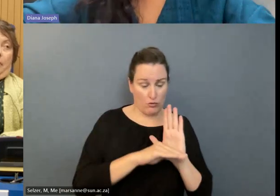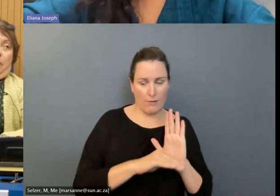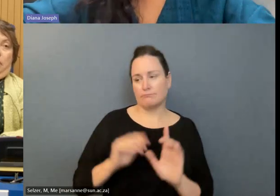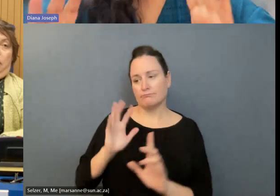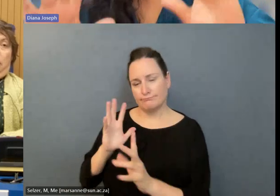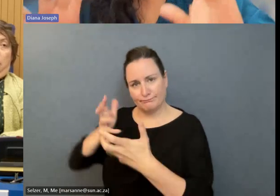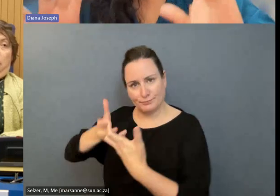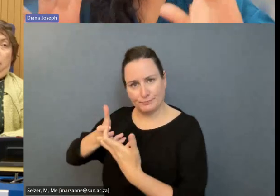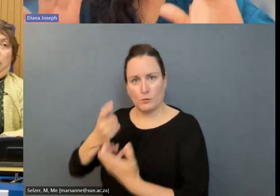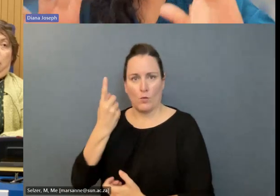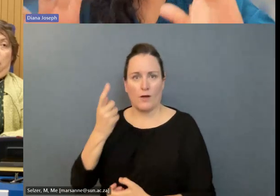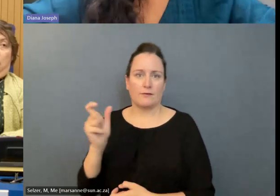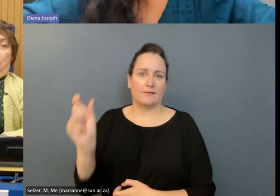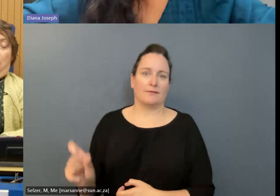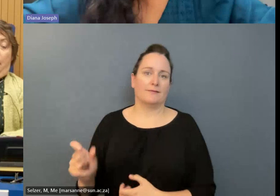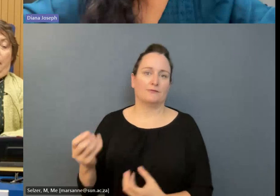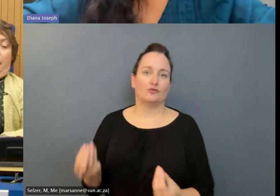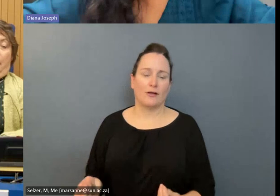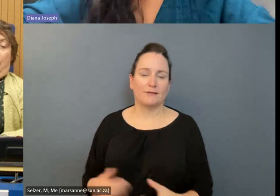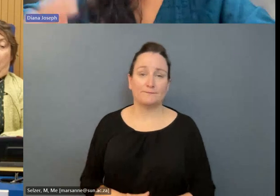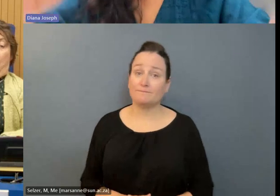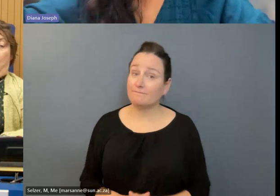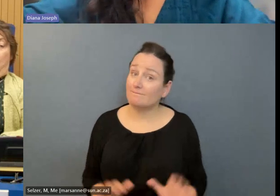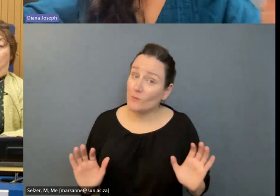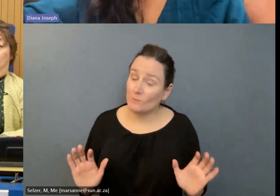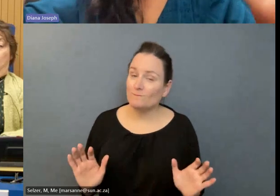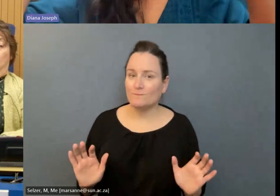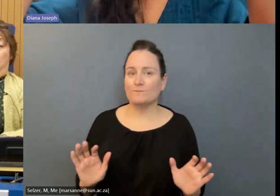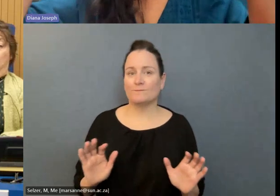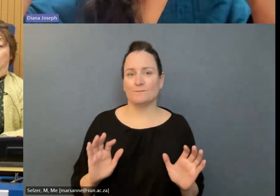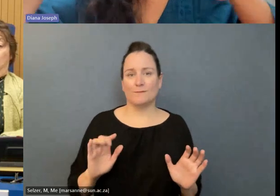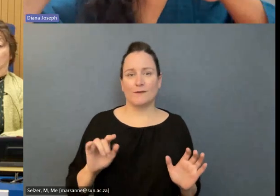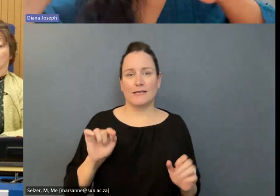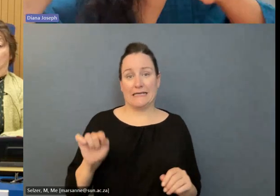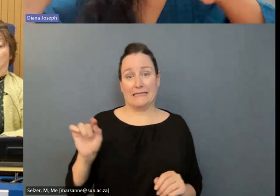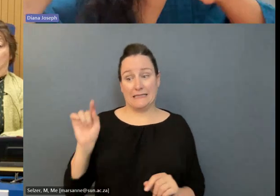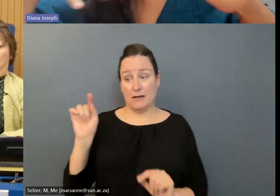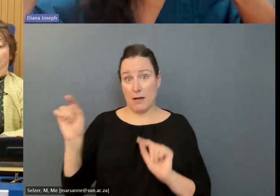intervention. So just being technical about it, the mild and the profound, we can actually